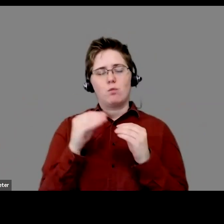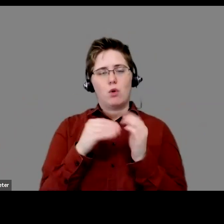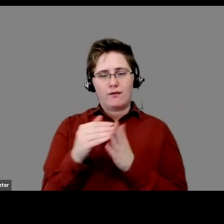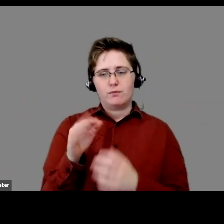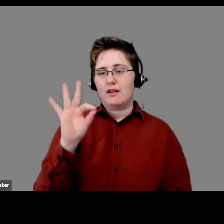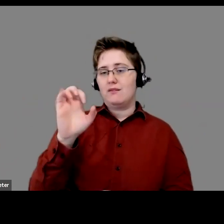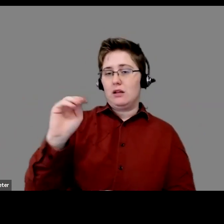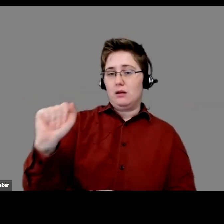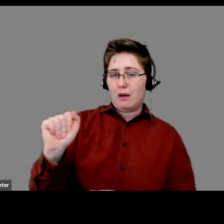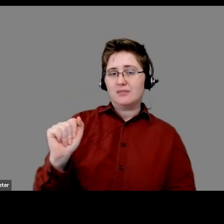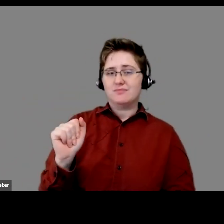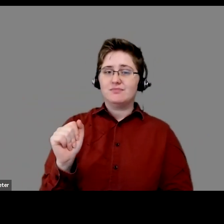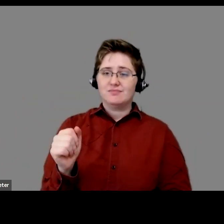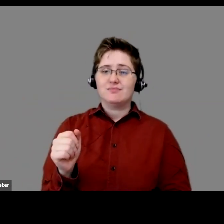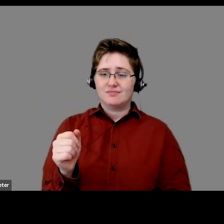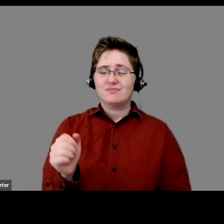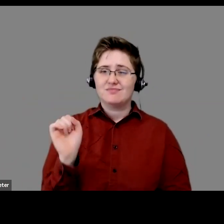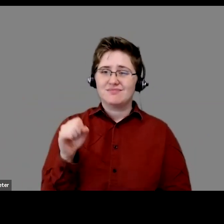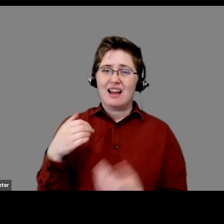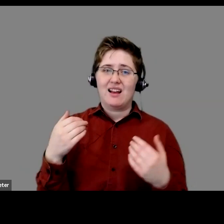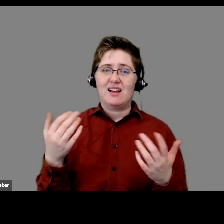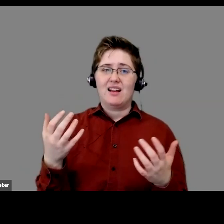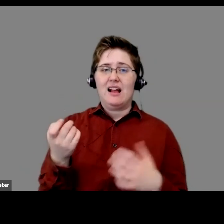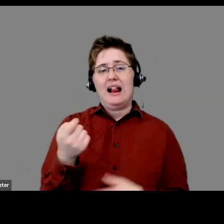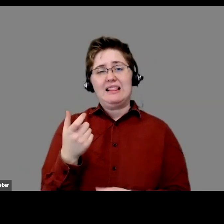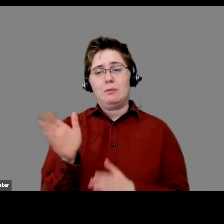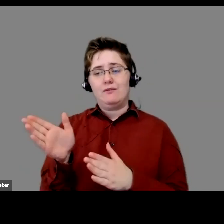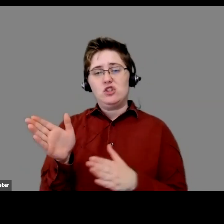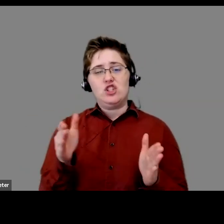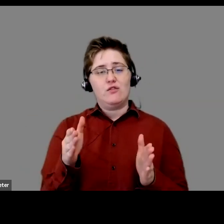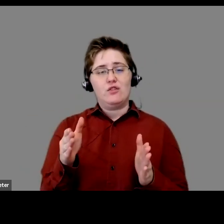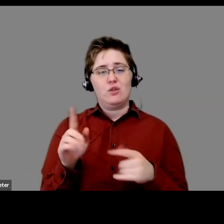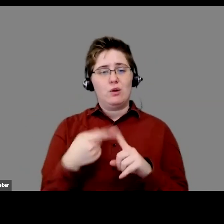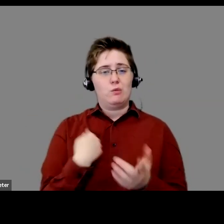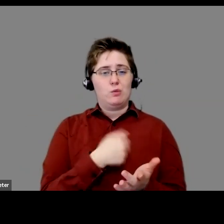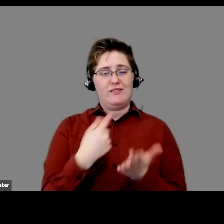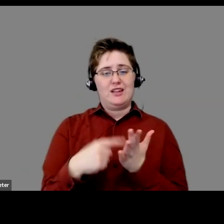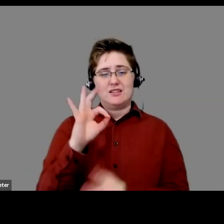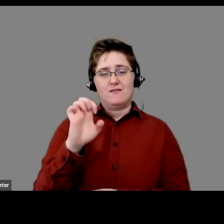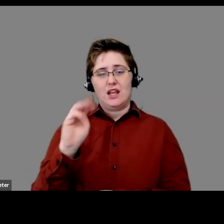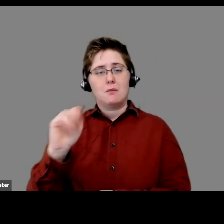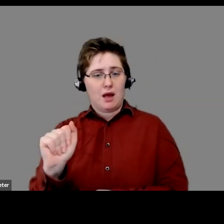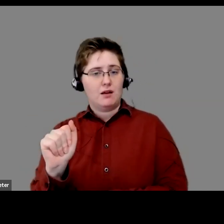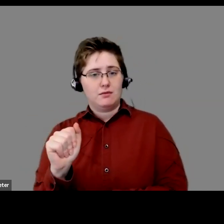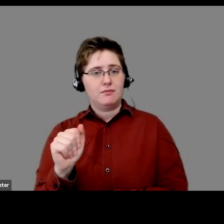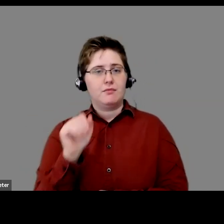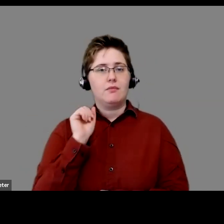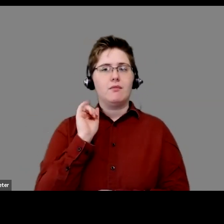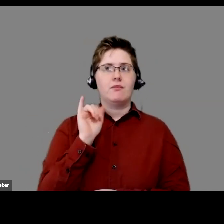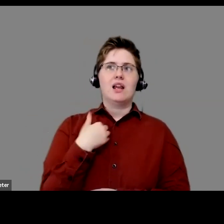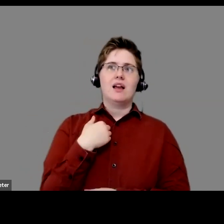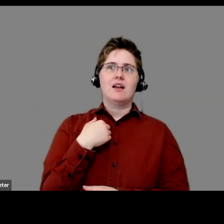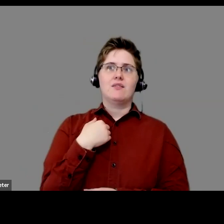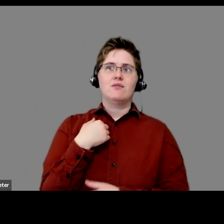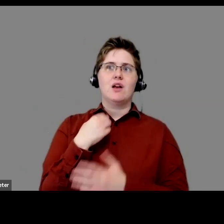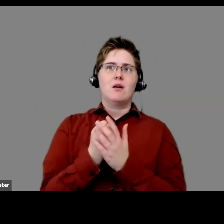FEMA, there has been a little bit of shift when we've talked about FEMA has gotten approval to